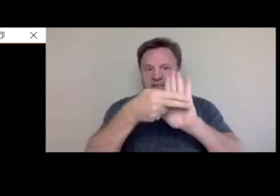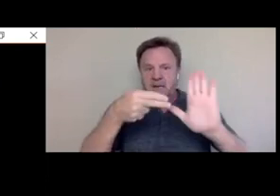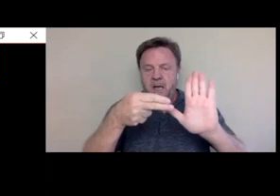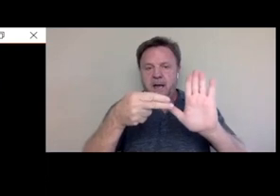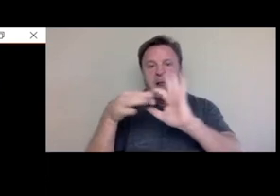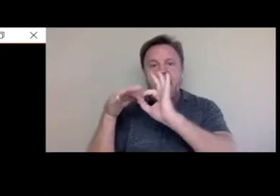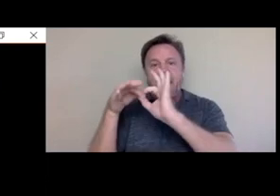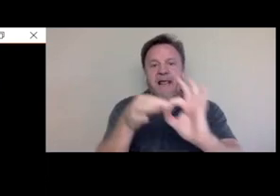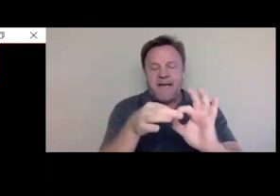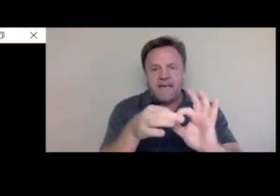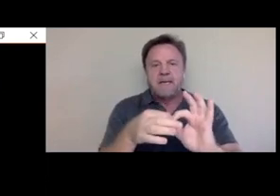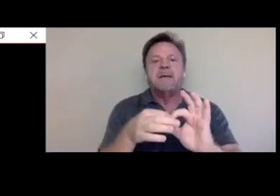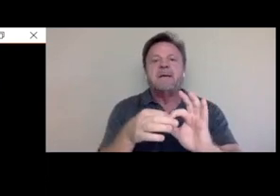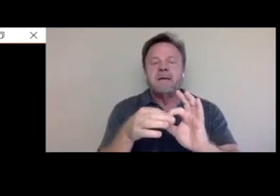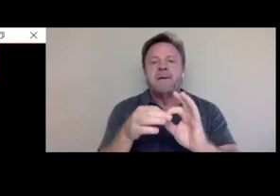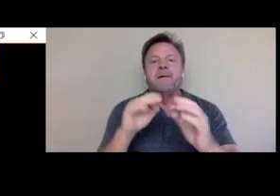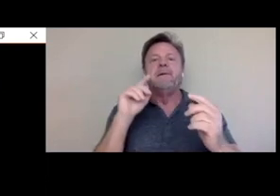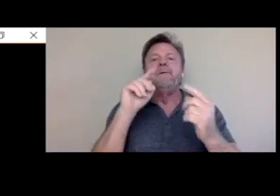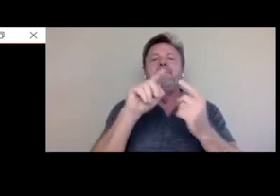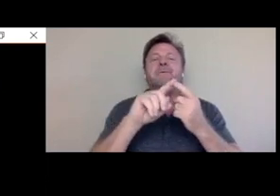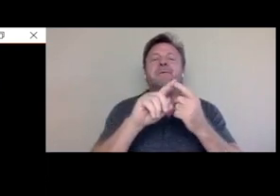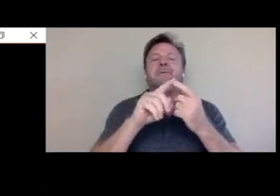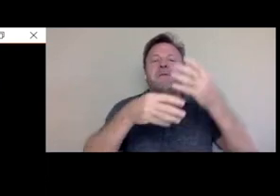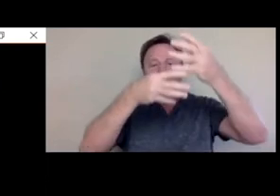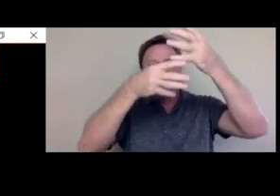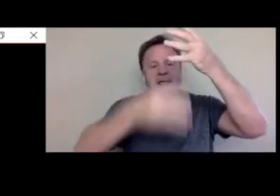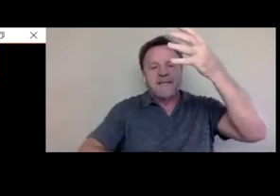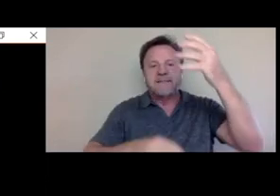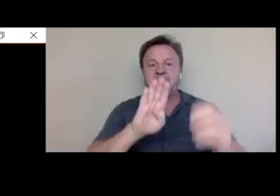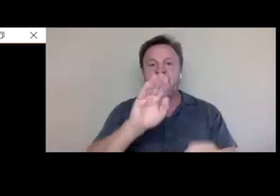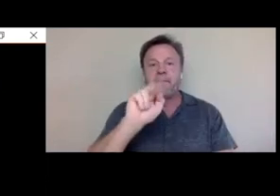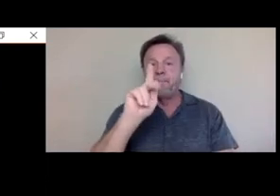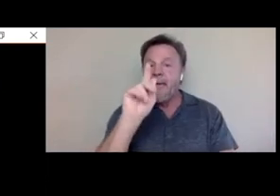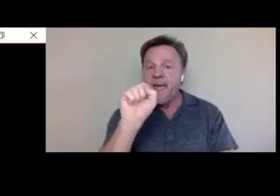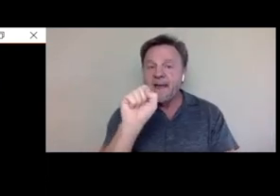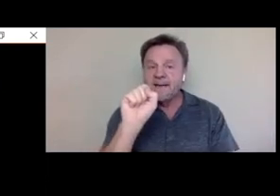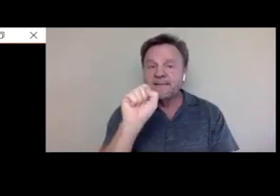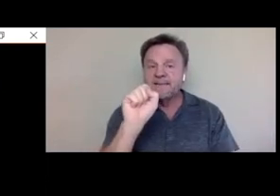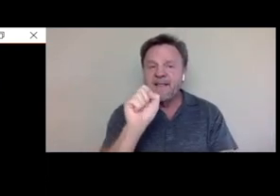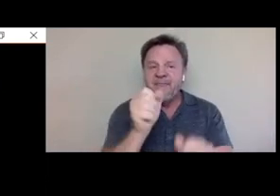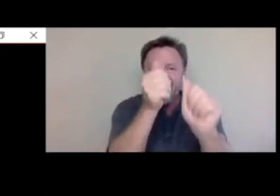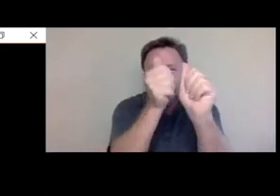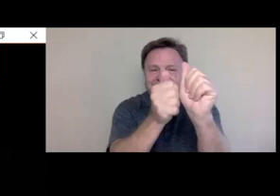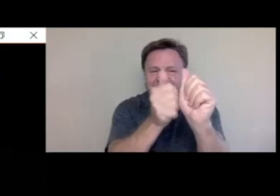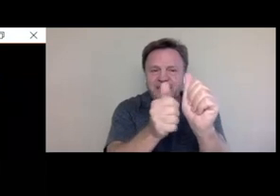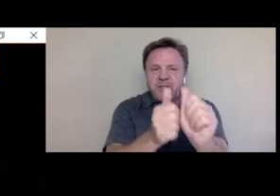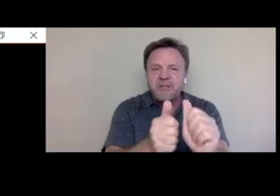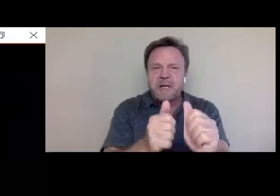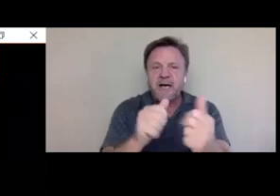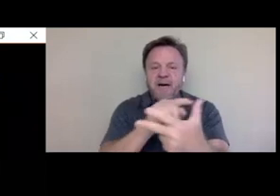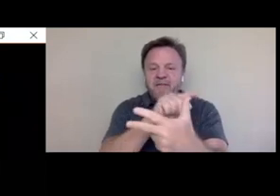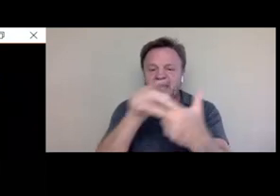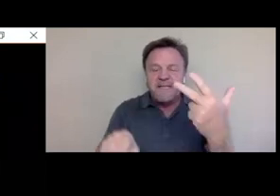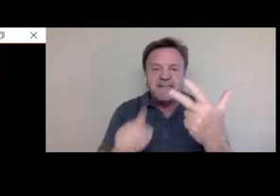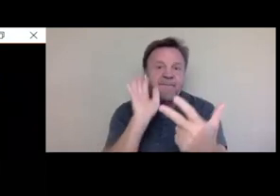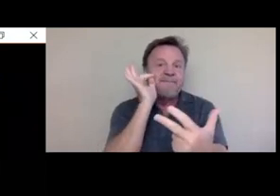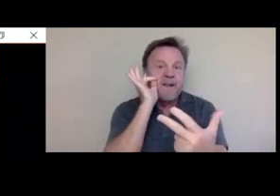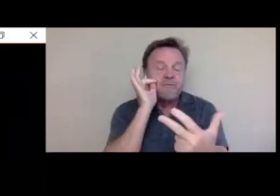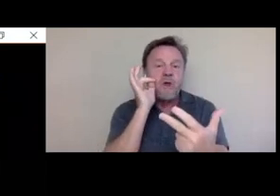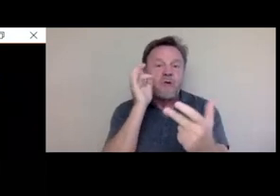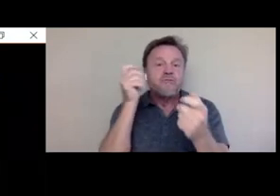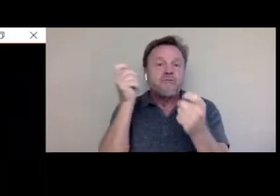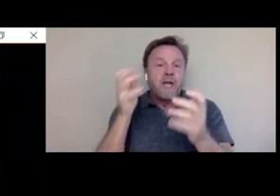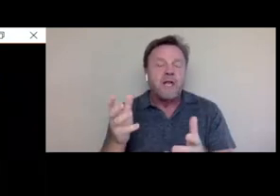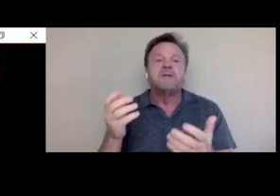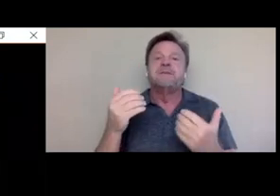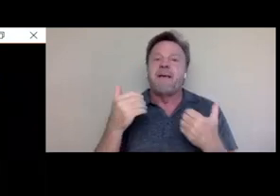will take you to the list of banks that each of these federal regulators has ahead